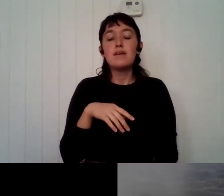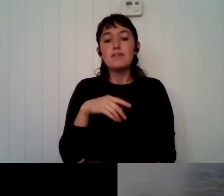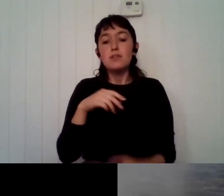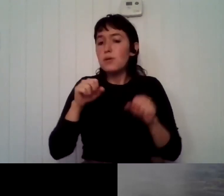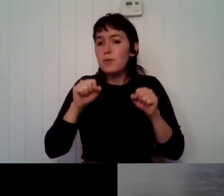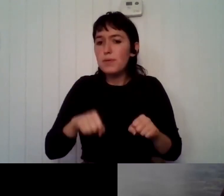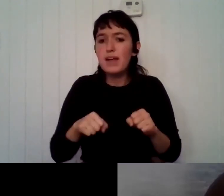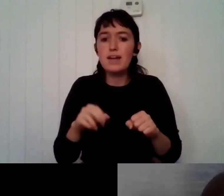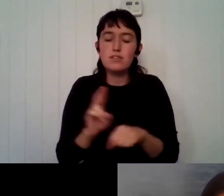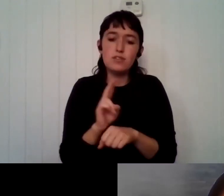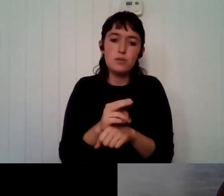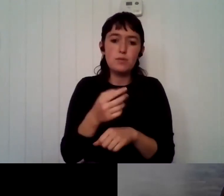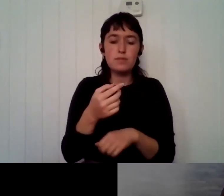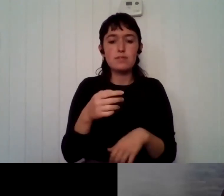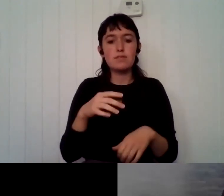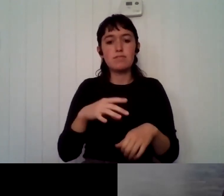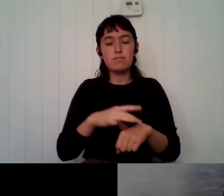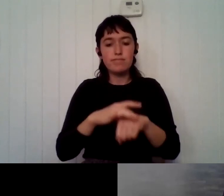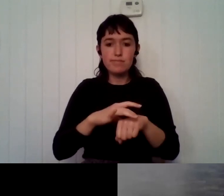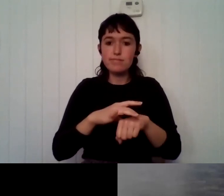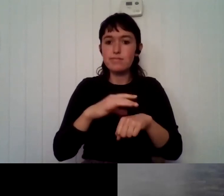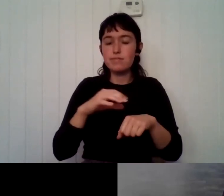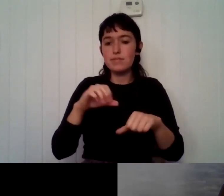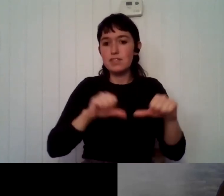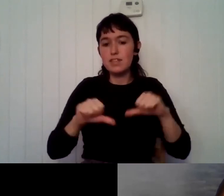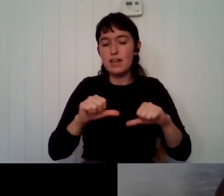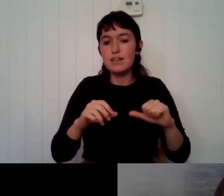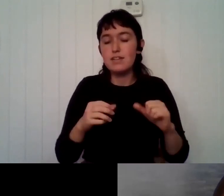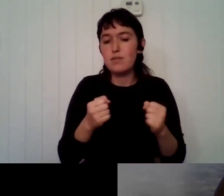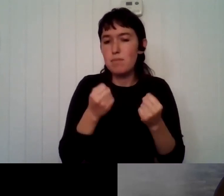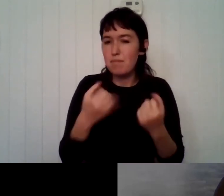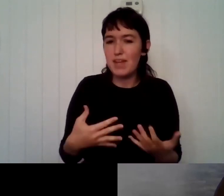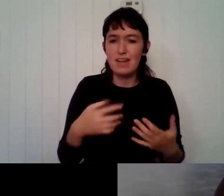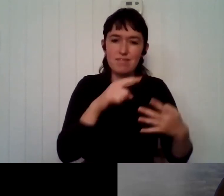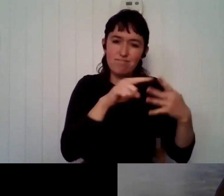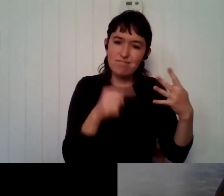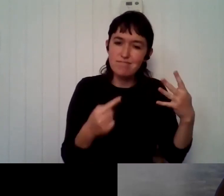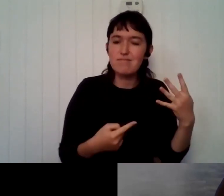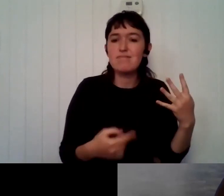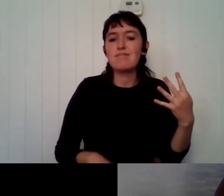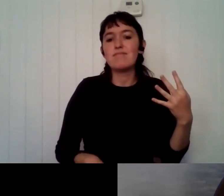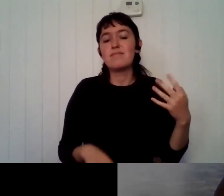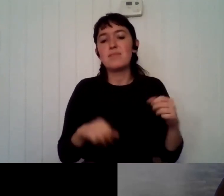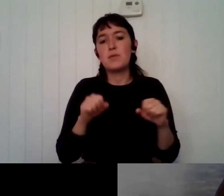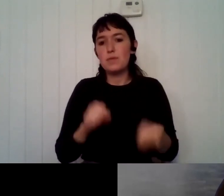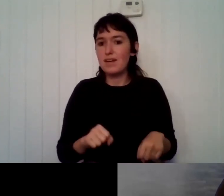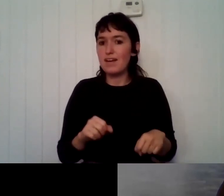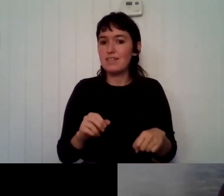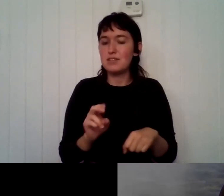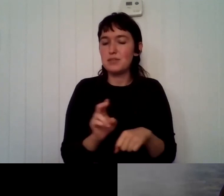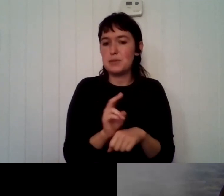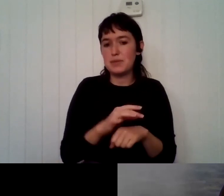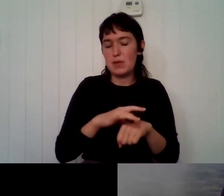for example, glaciology, volcanology, monitor earthquakes. There's so many things that you can do in earth sciences that are